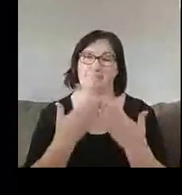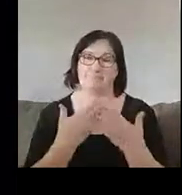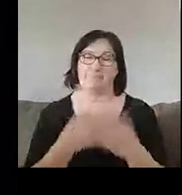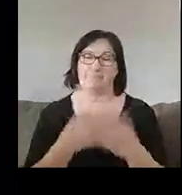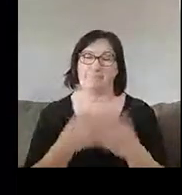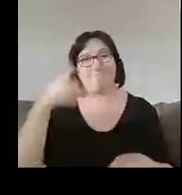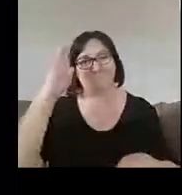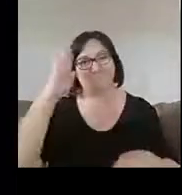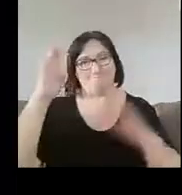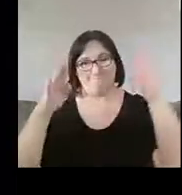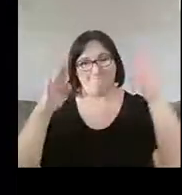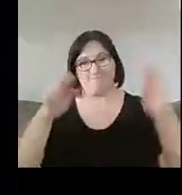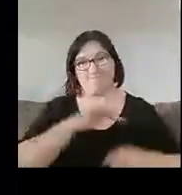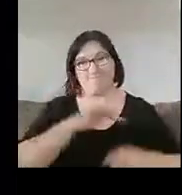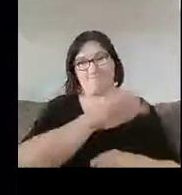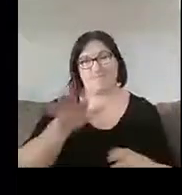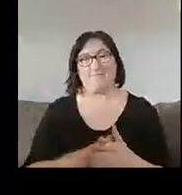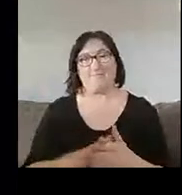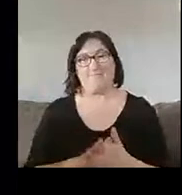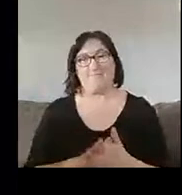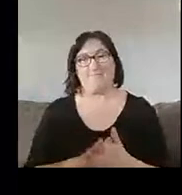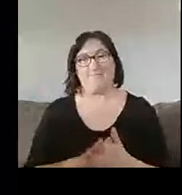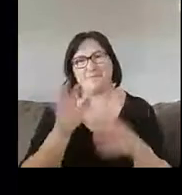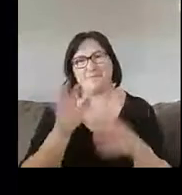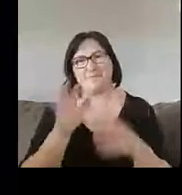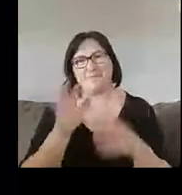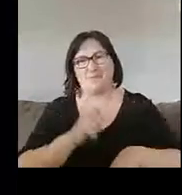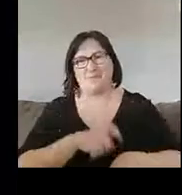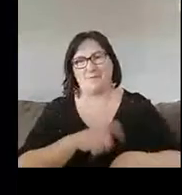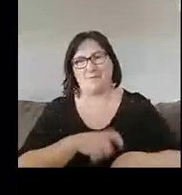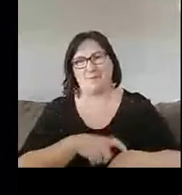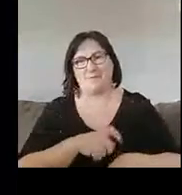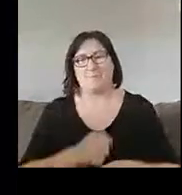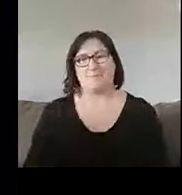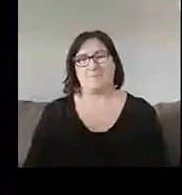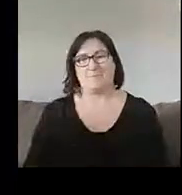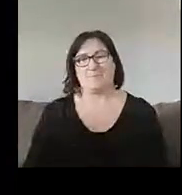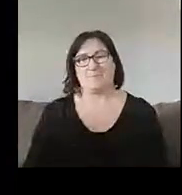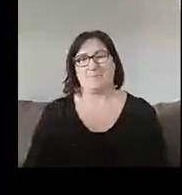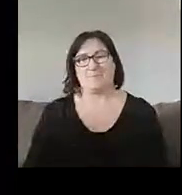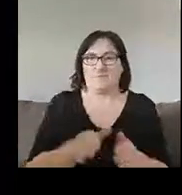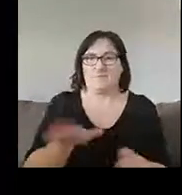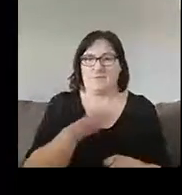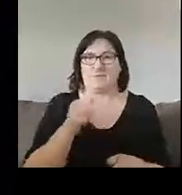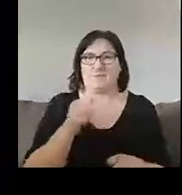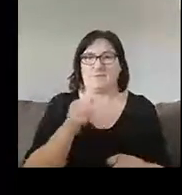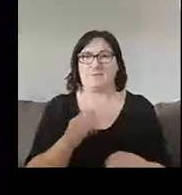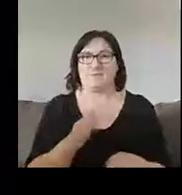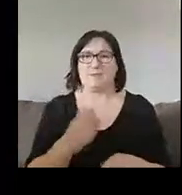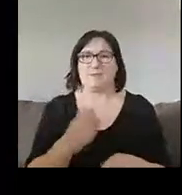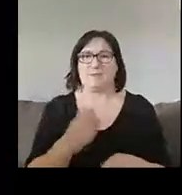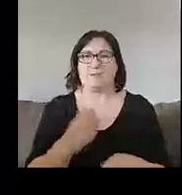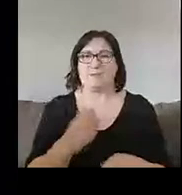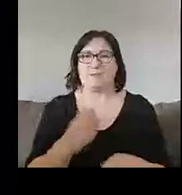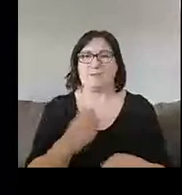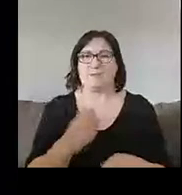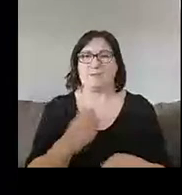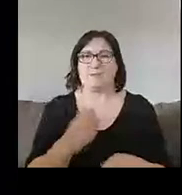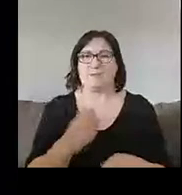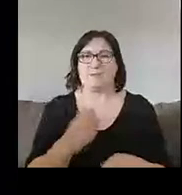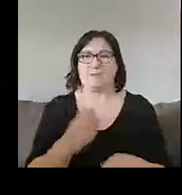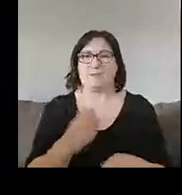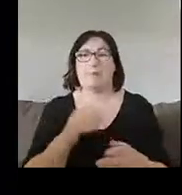and gents. Thank you for taking the time out to join us in this workshop. Hopefully, after today, you will know